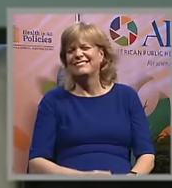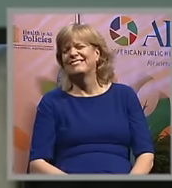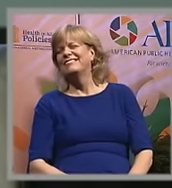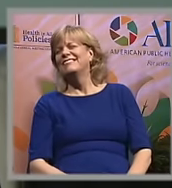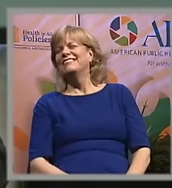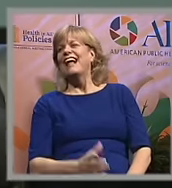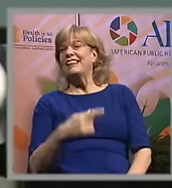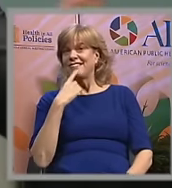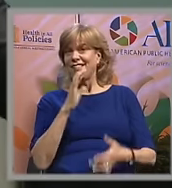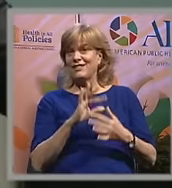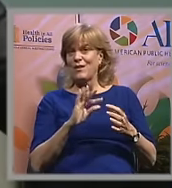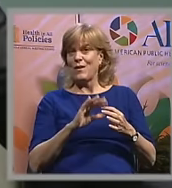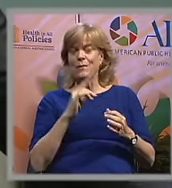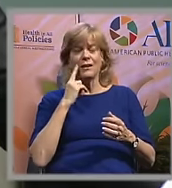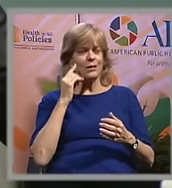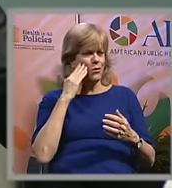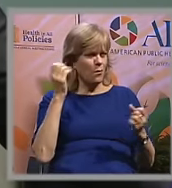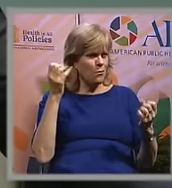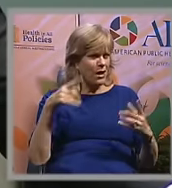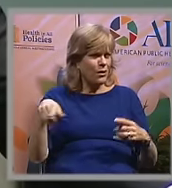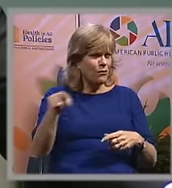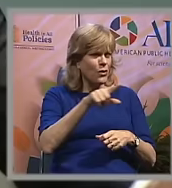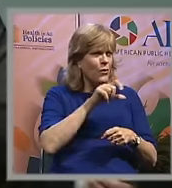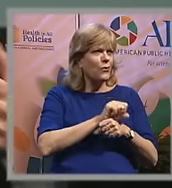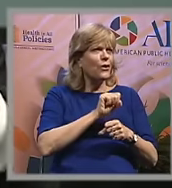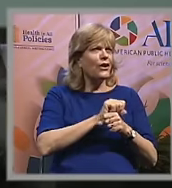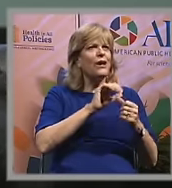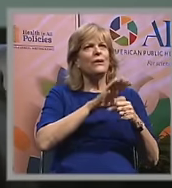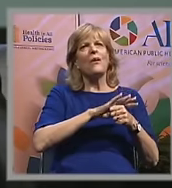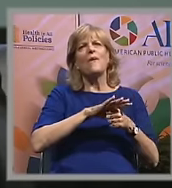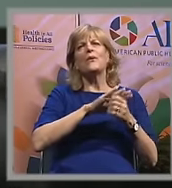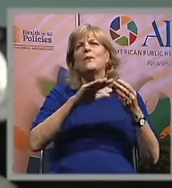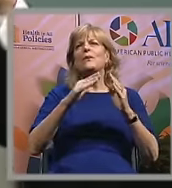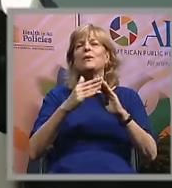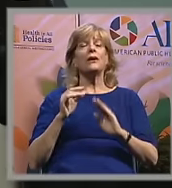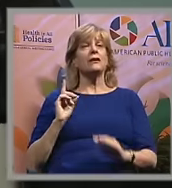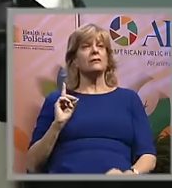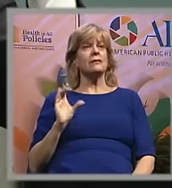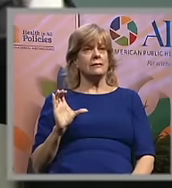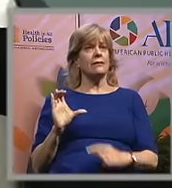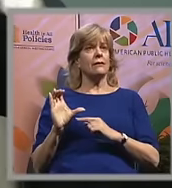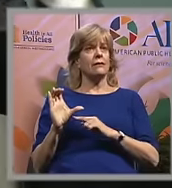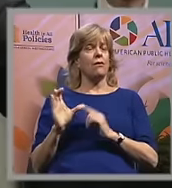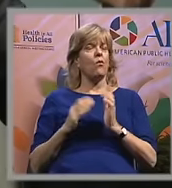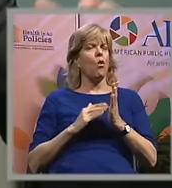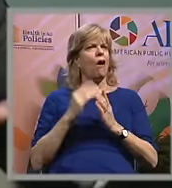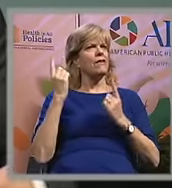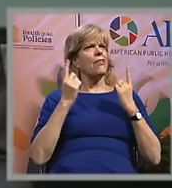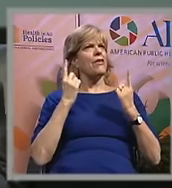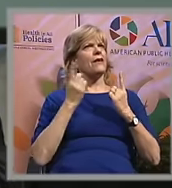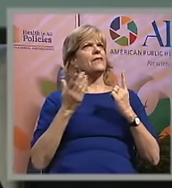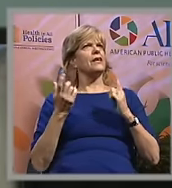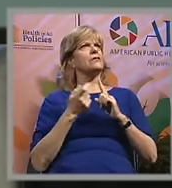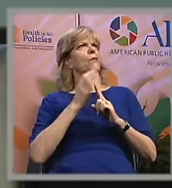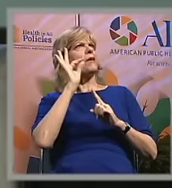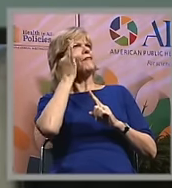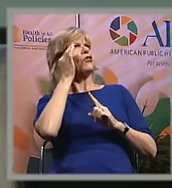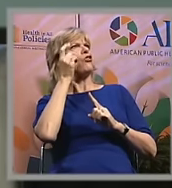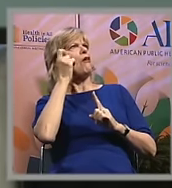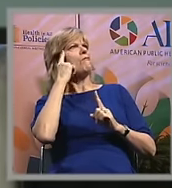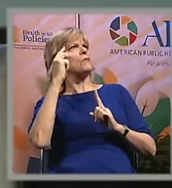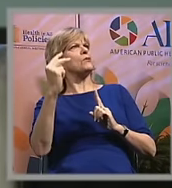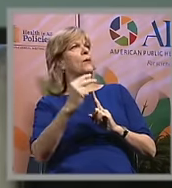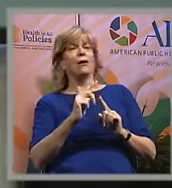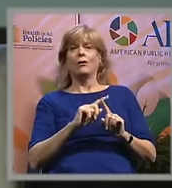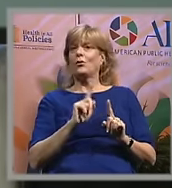of, because I know that many of y'all work in local communities. You know, in D.C., we often think of things from the federal government